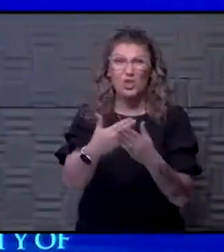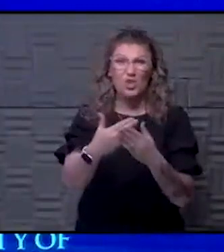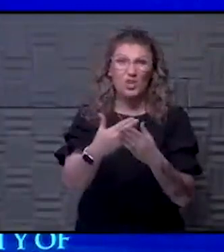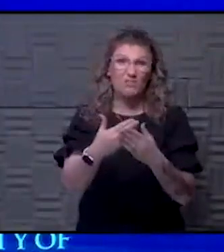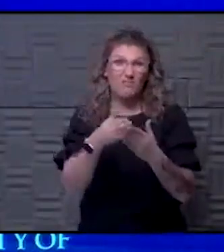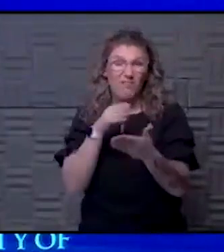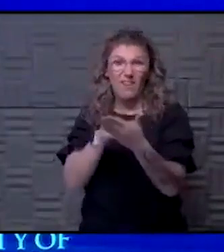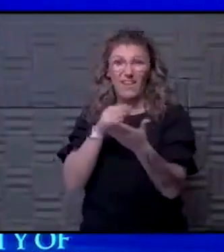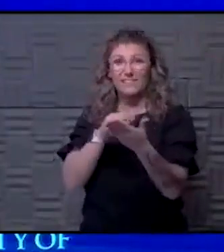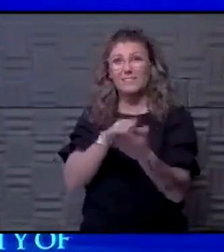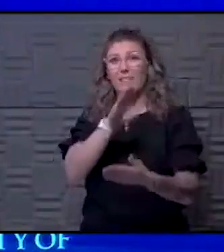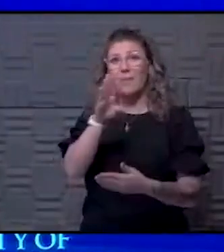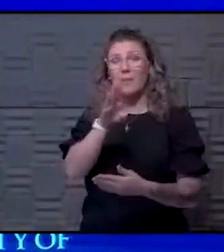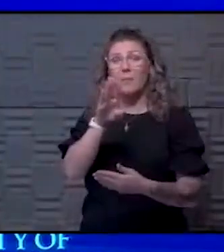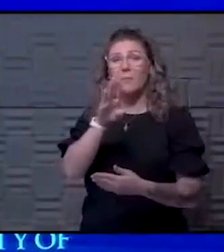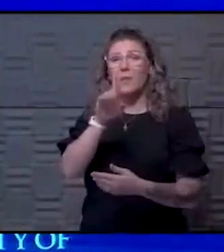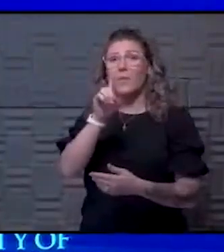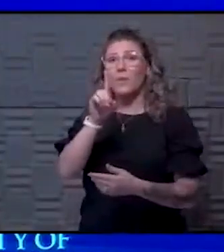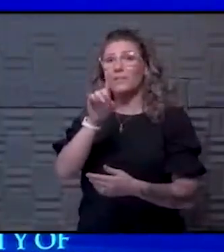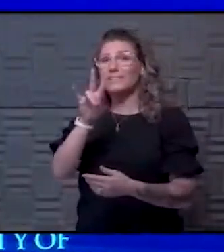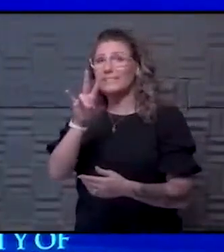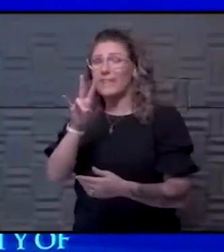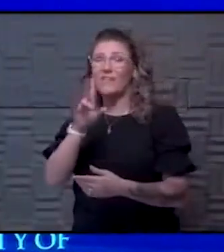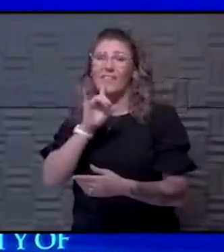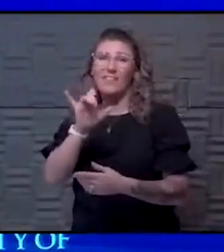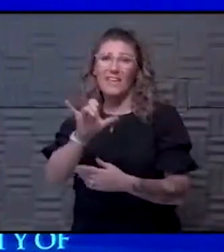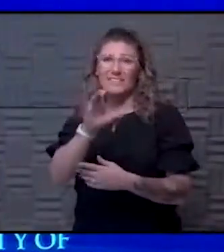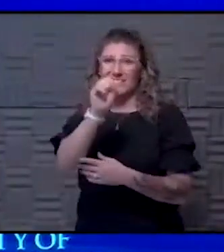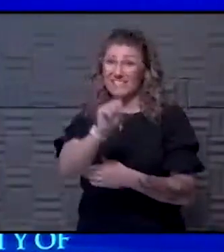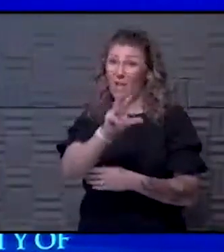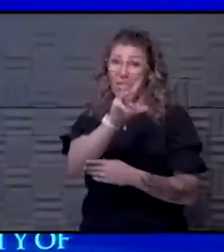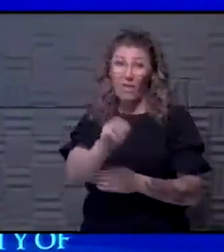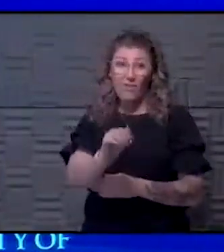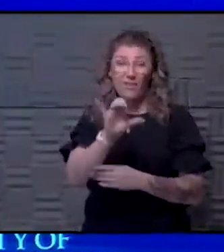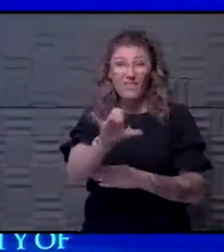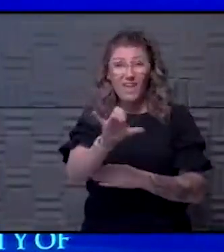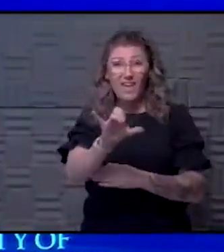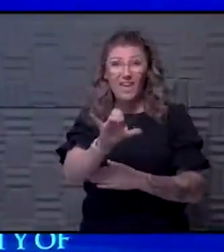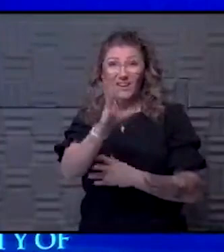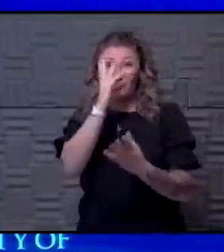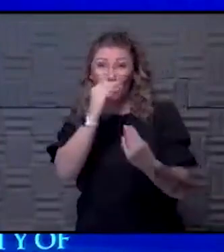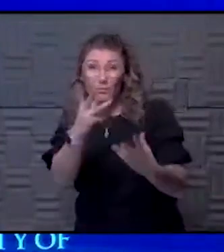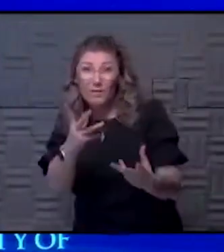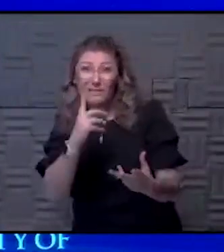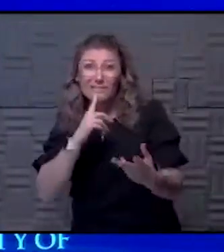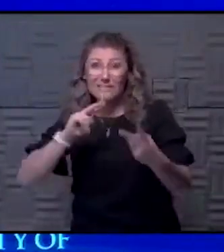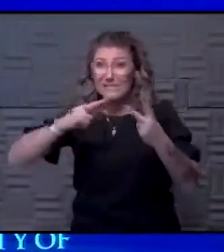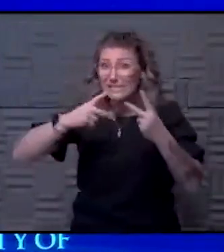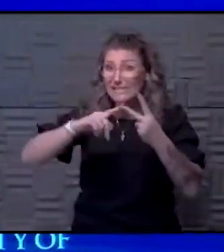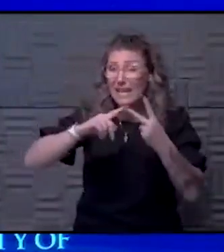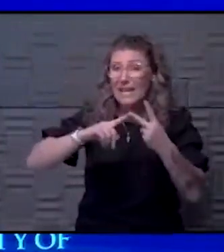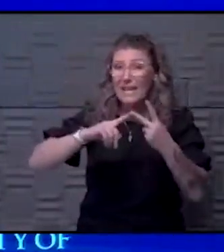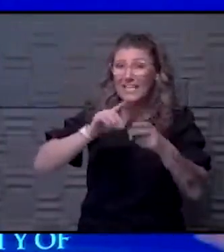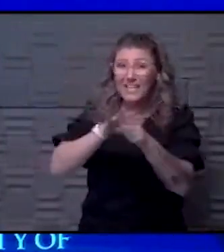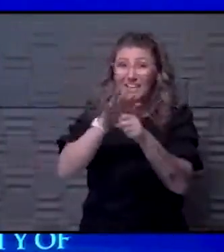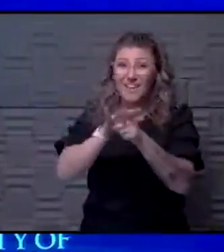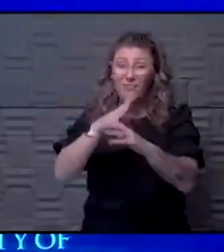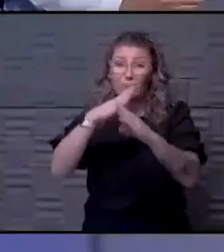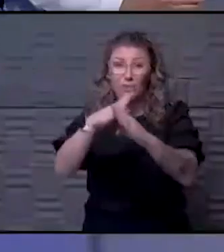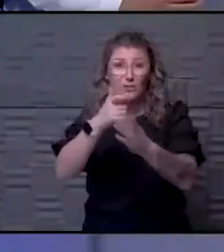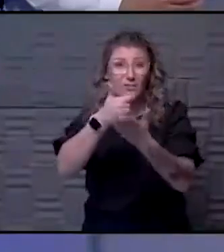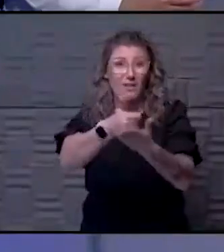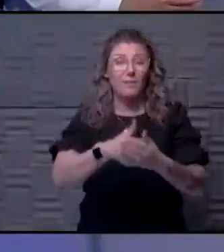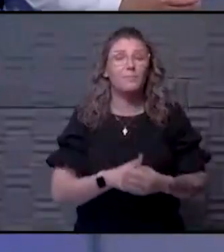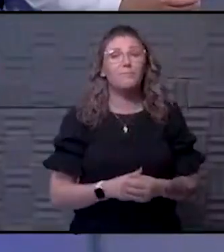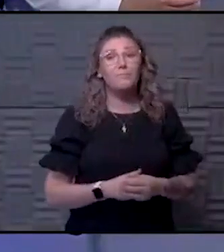and so, which is South African. But I think that in that situation, it looks pretty good that second dose probably gives you enough protection to help you. Yeah,